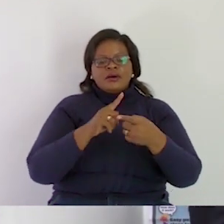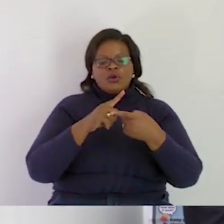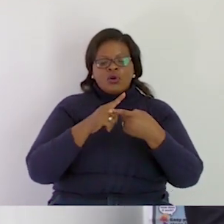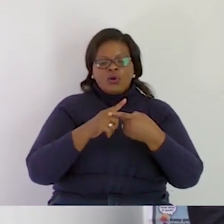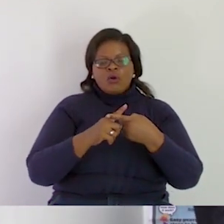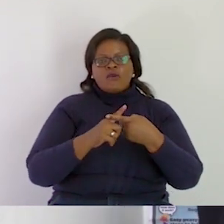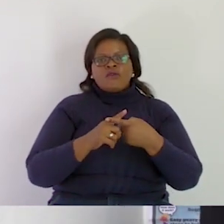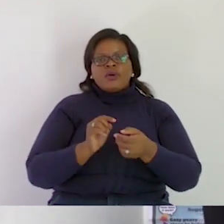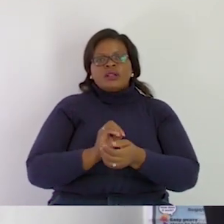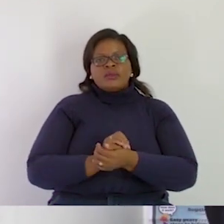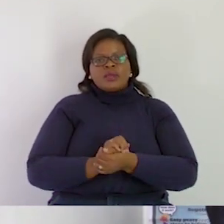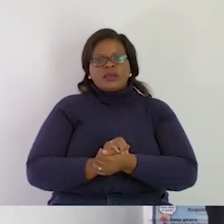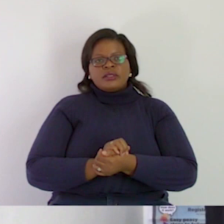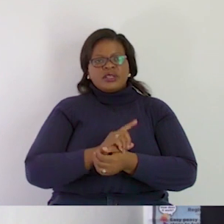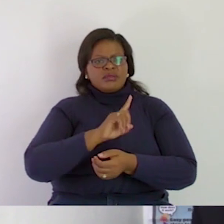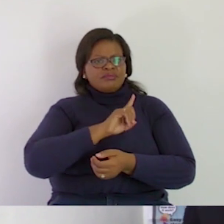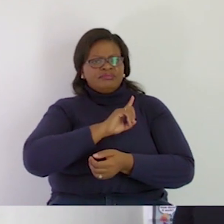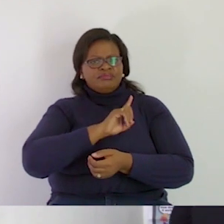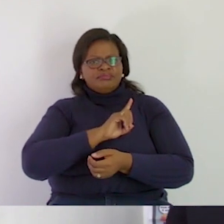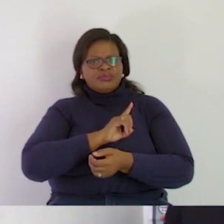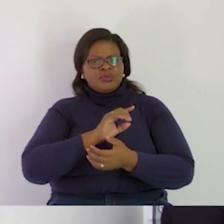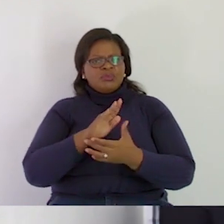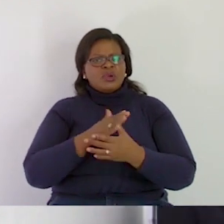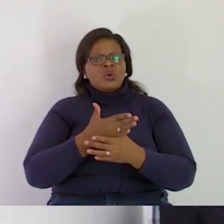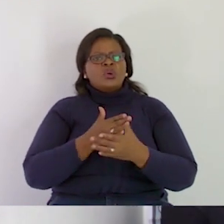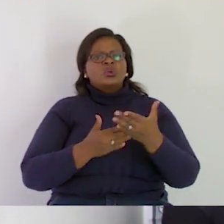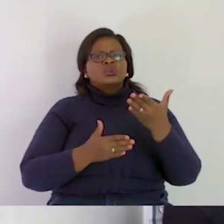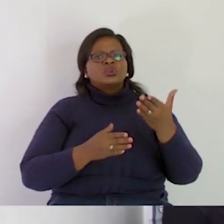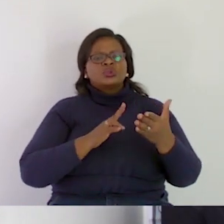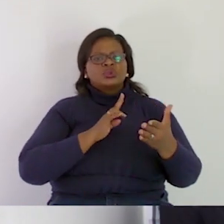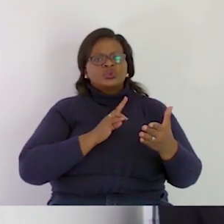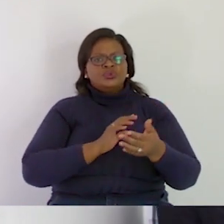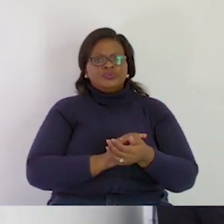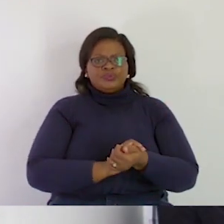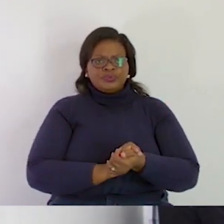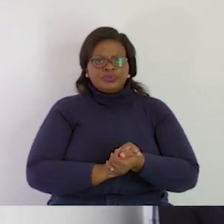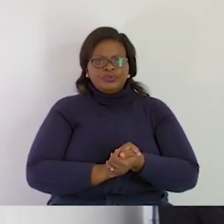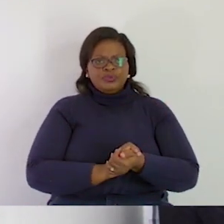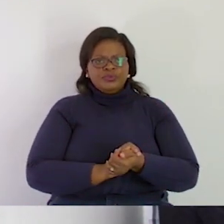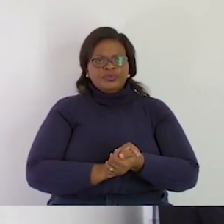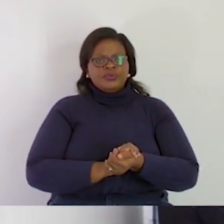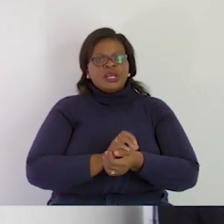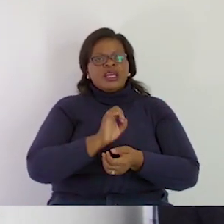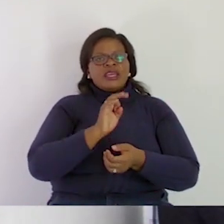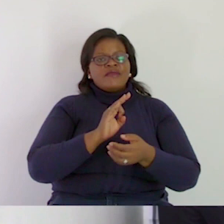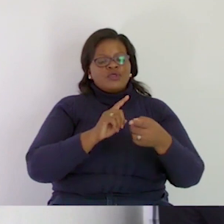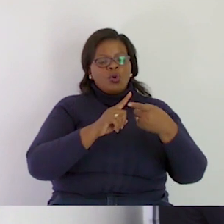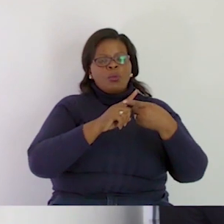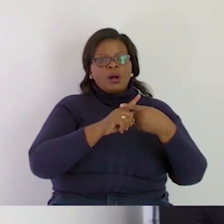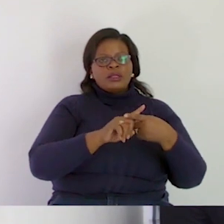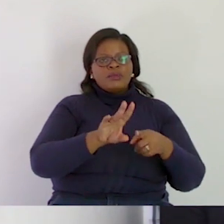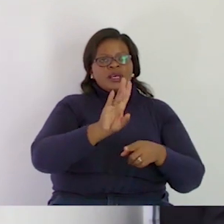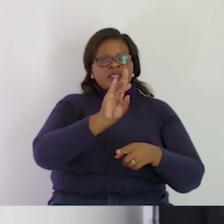multiplication. Why? Because, I'll do it here. If you multiply